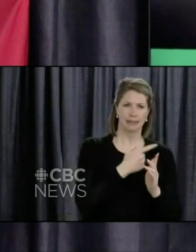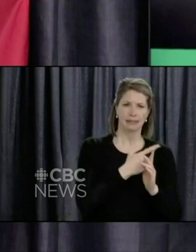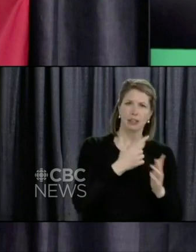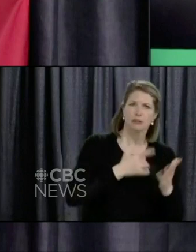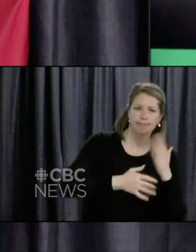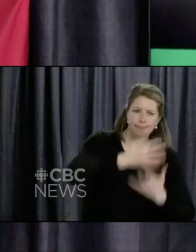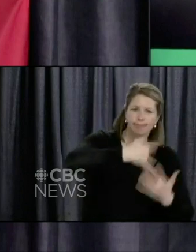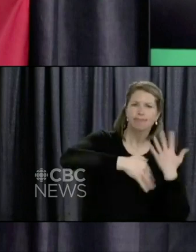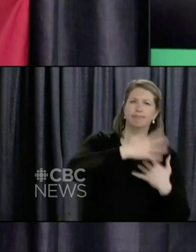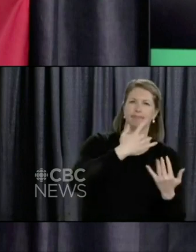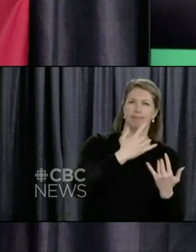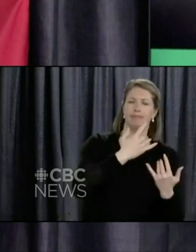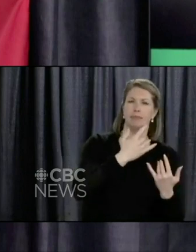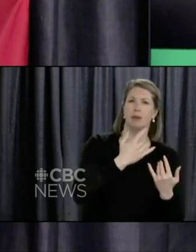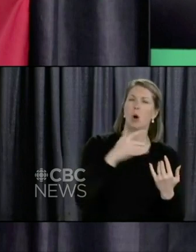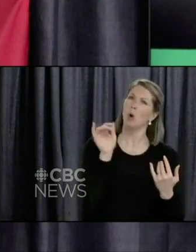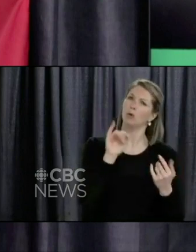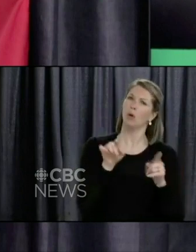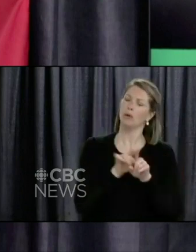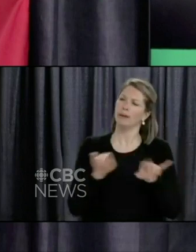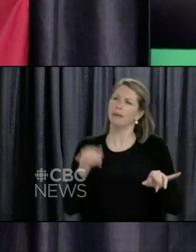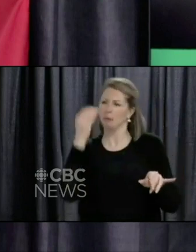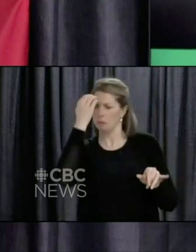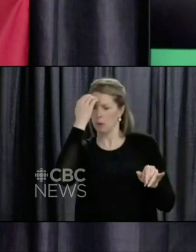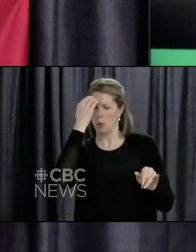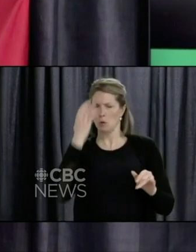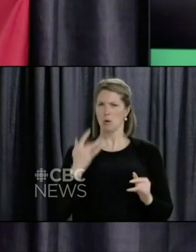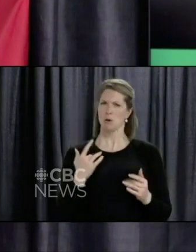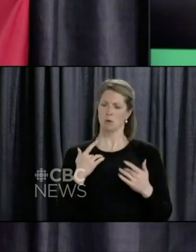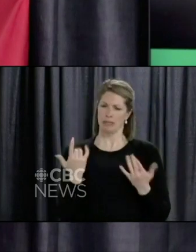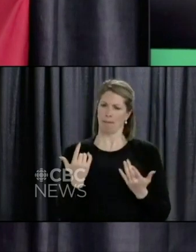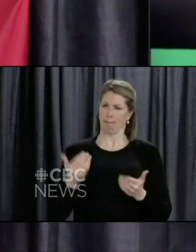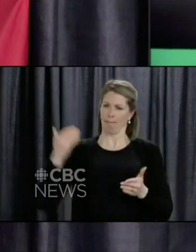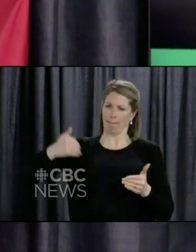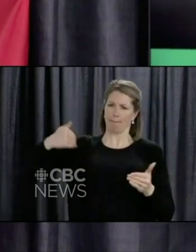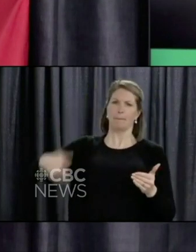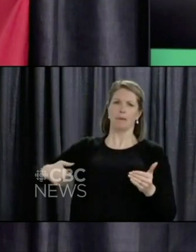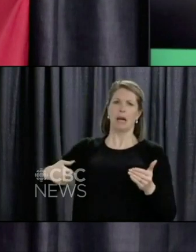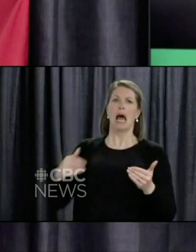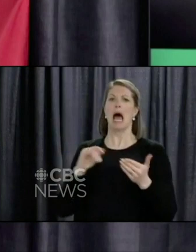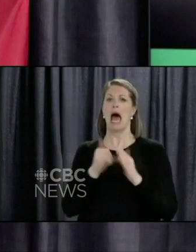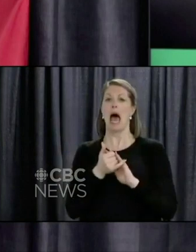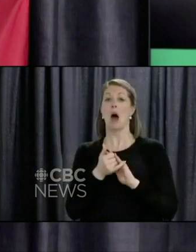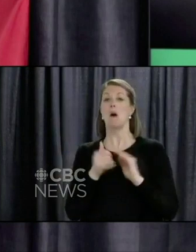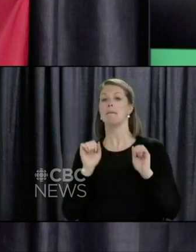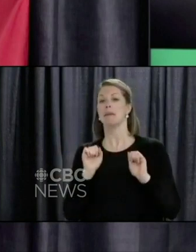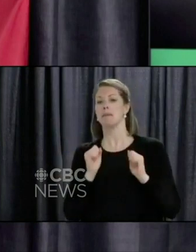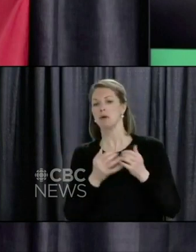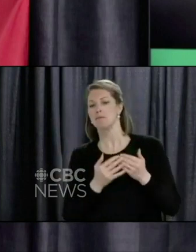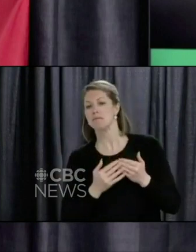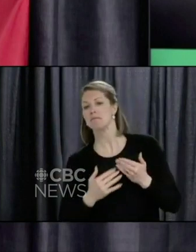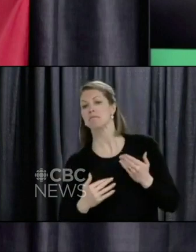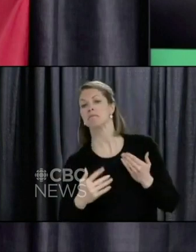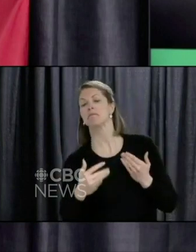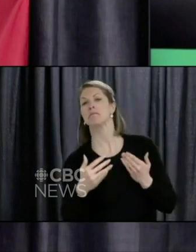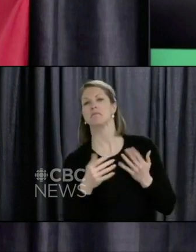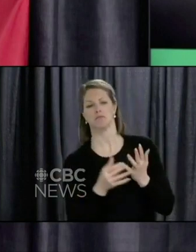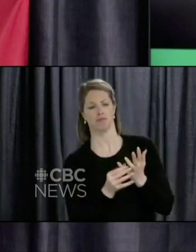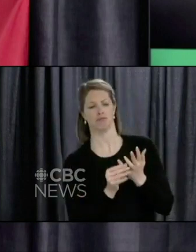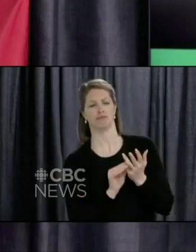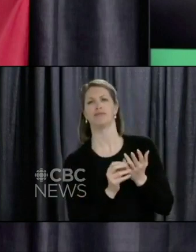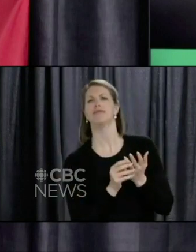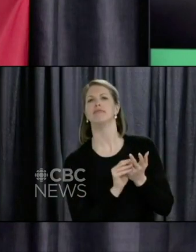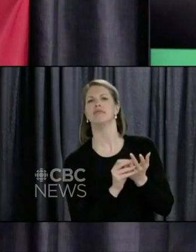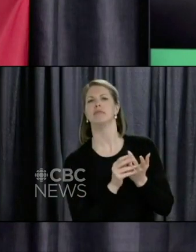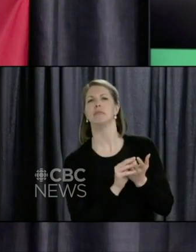provide some rationale through our results regarding the potential path forward. So specifically what we